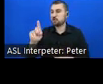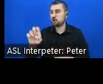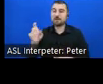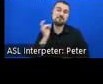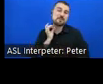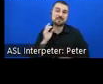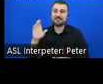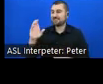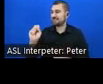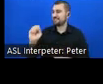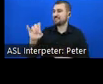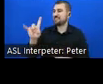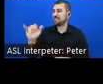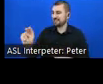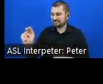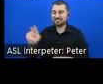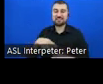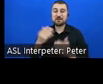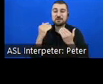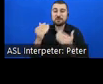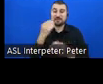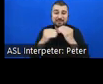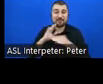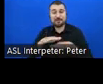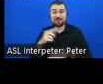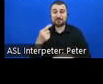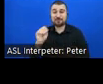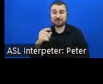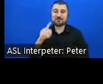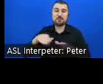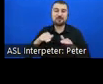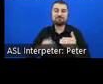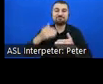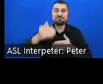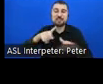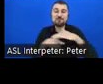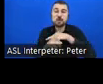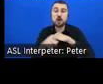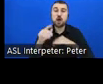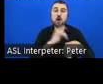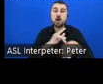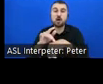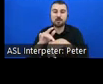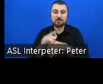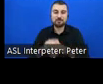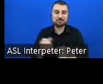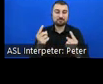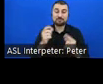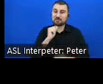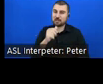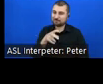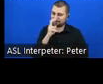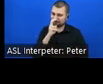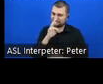free, as locals do, to eat on the go as you walk to your next adventure. While not strictly part